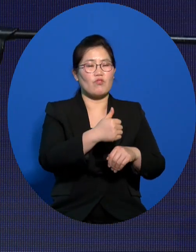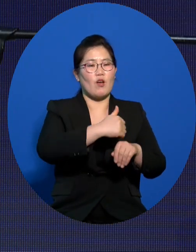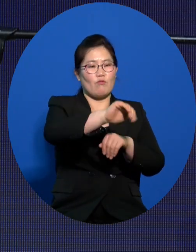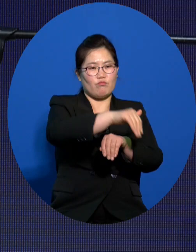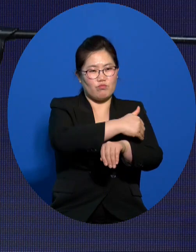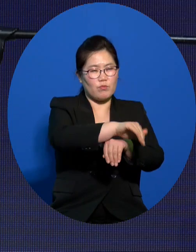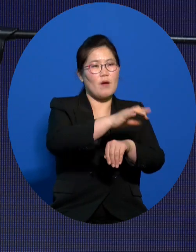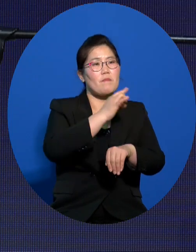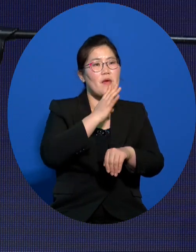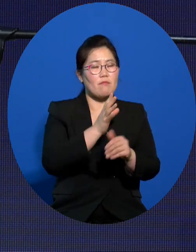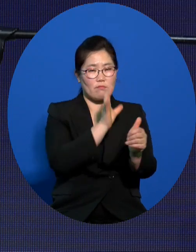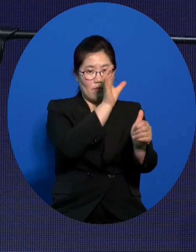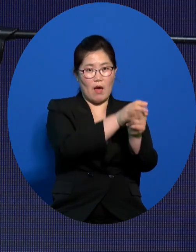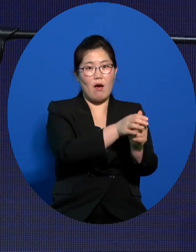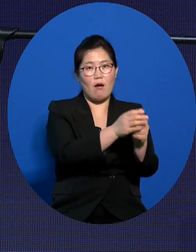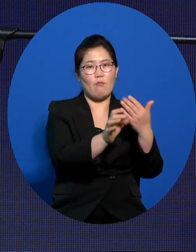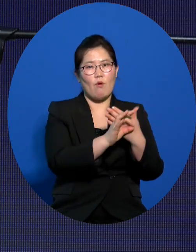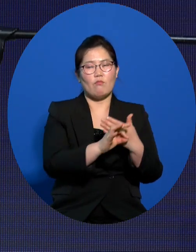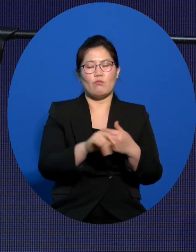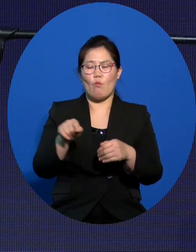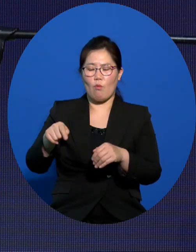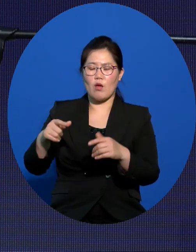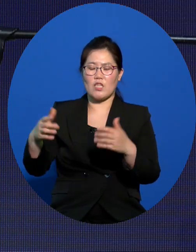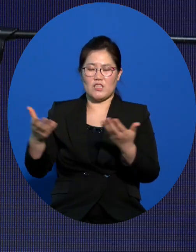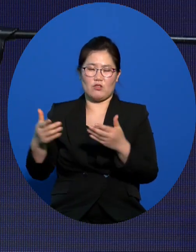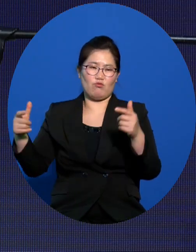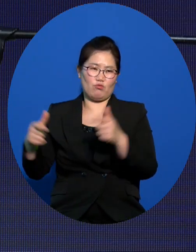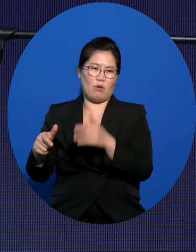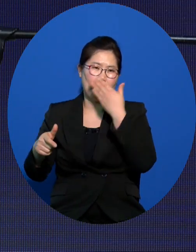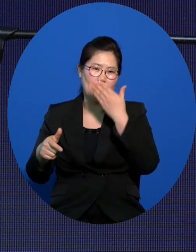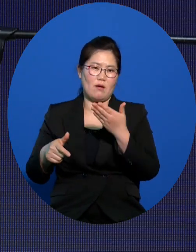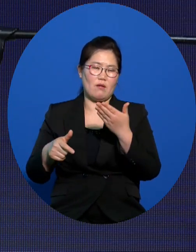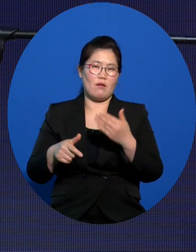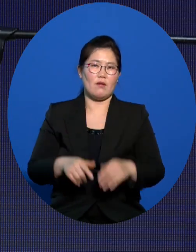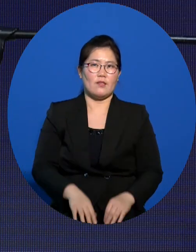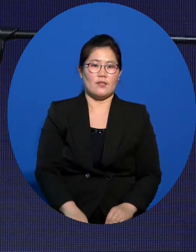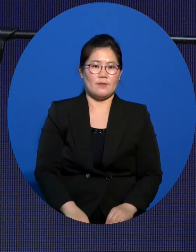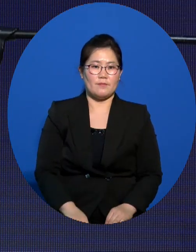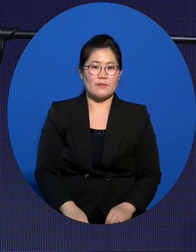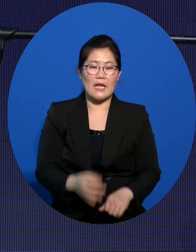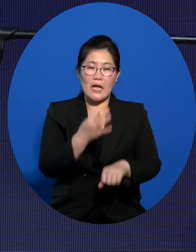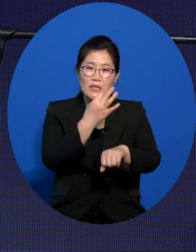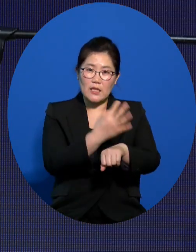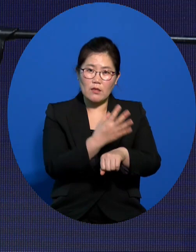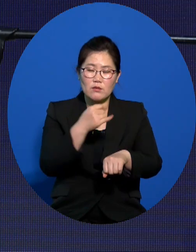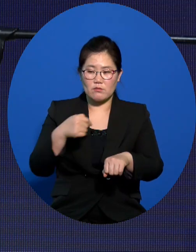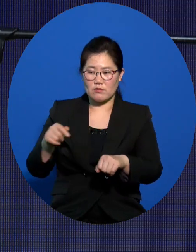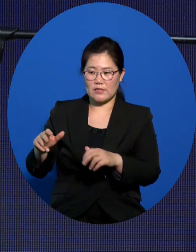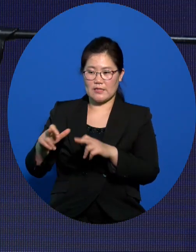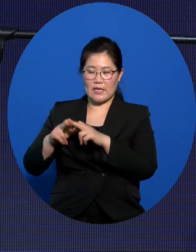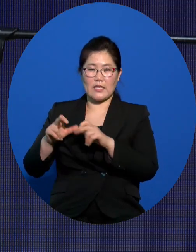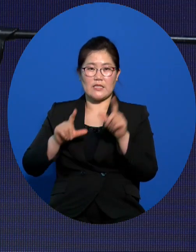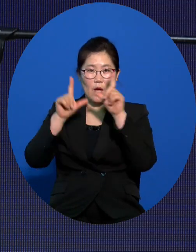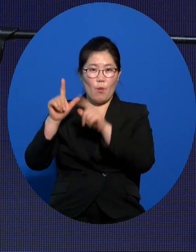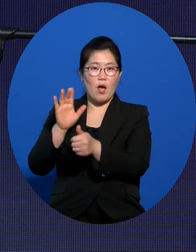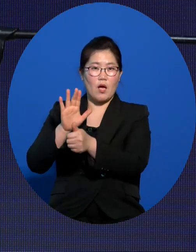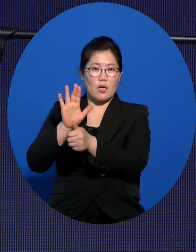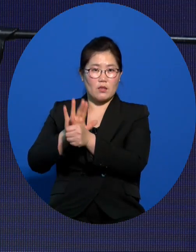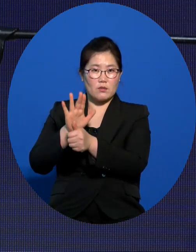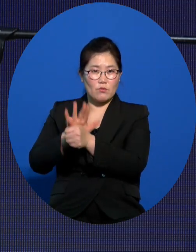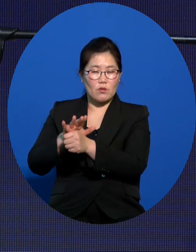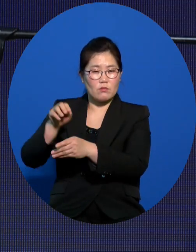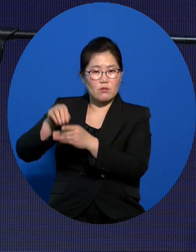probably deal with the bottleneck that is being experienced at the Mobility Support Center as well.